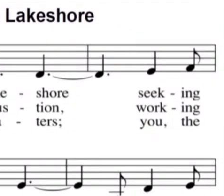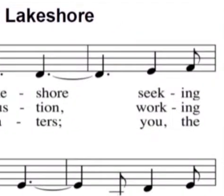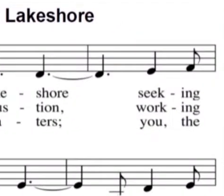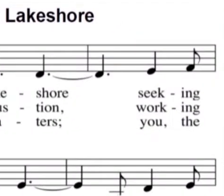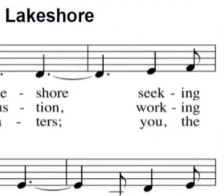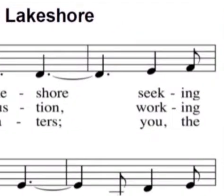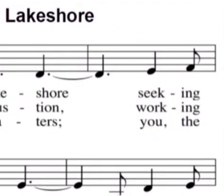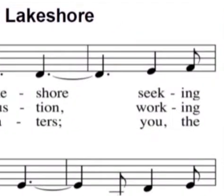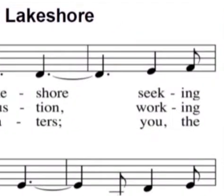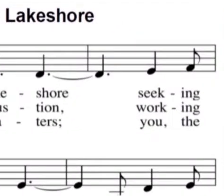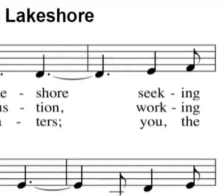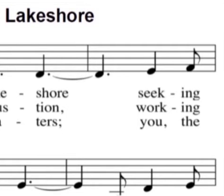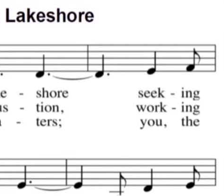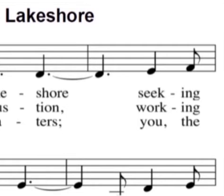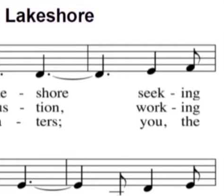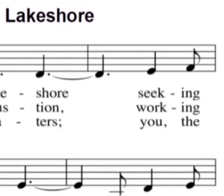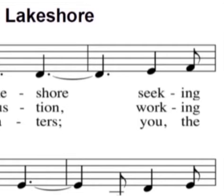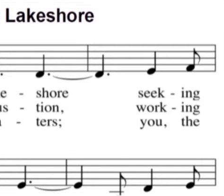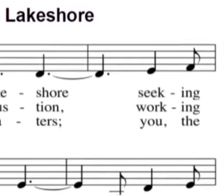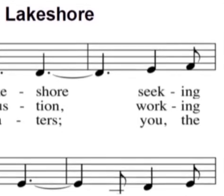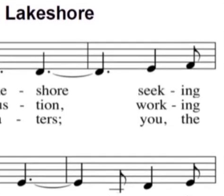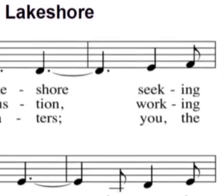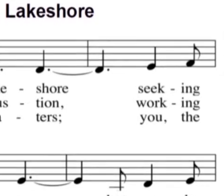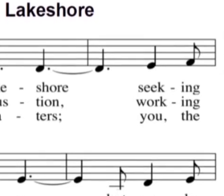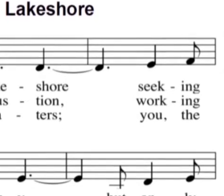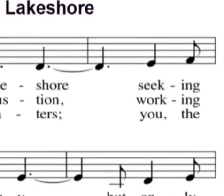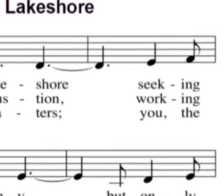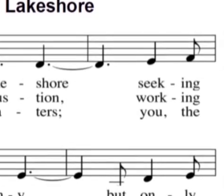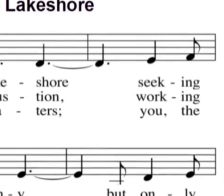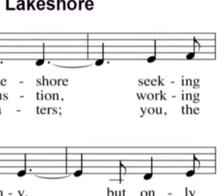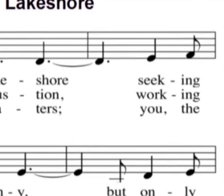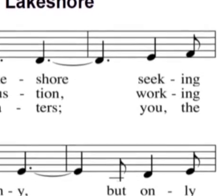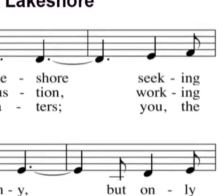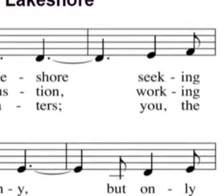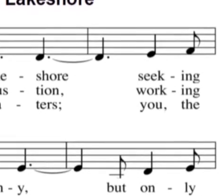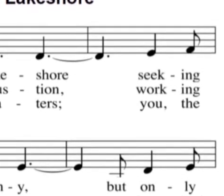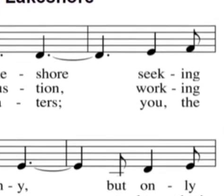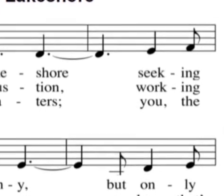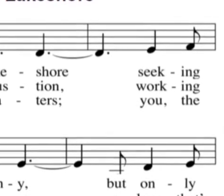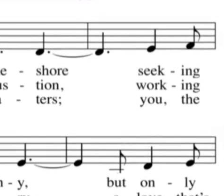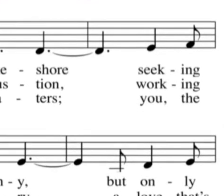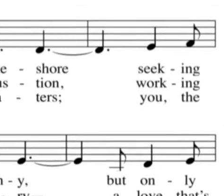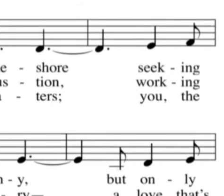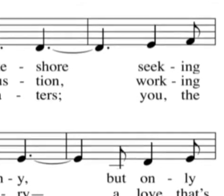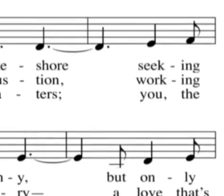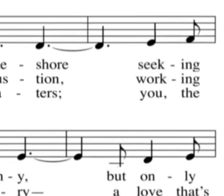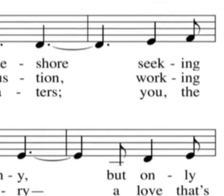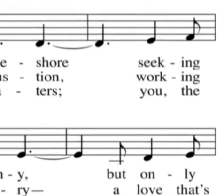Thank you.